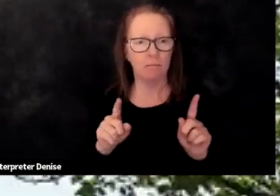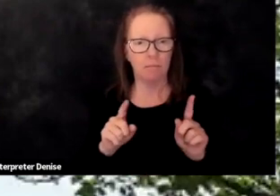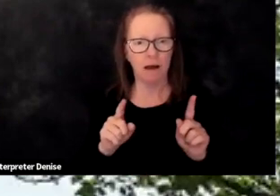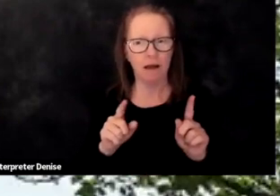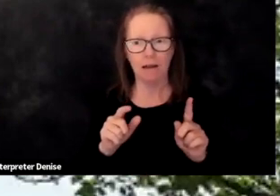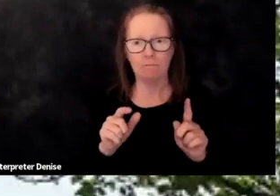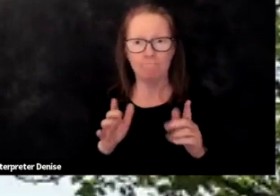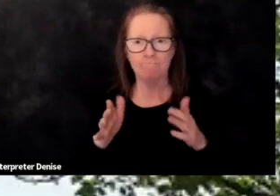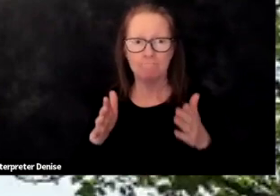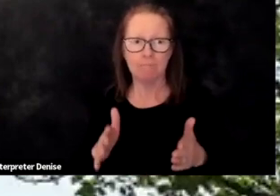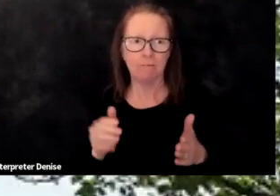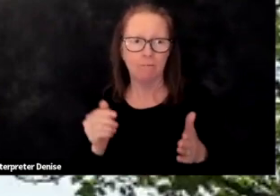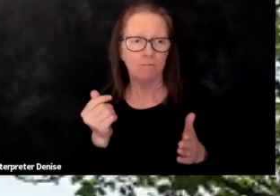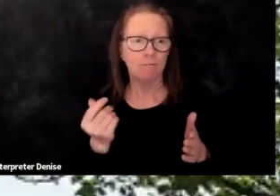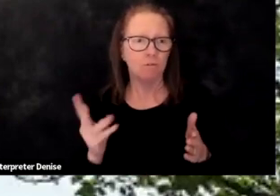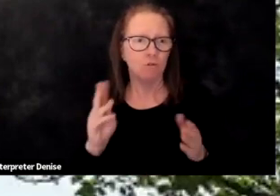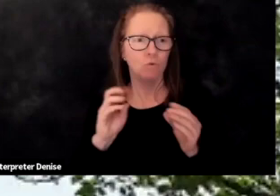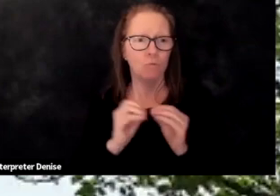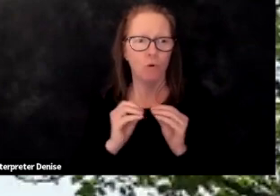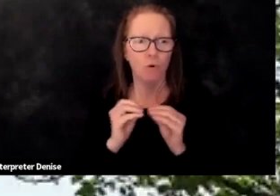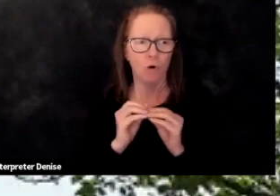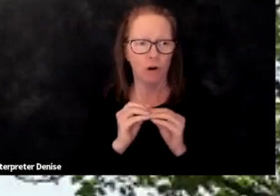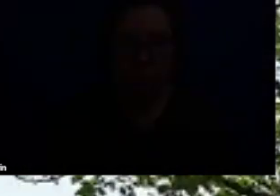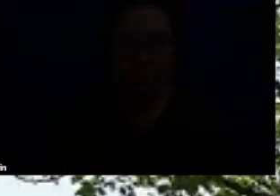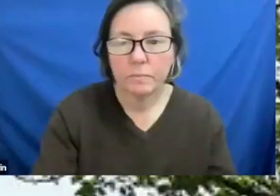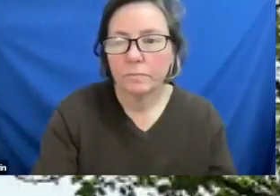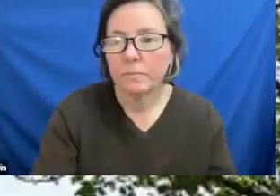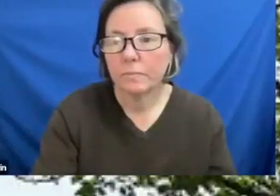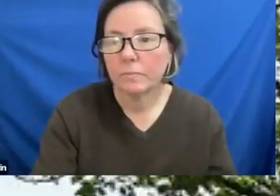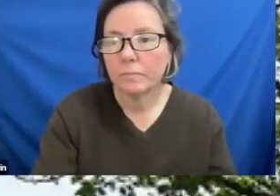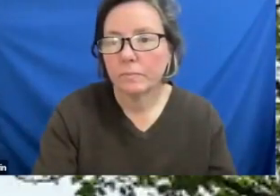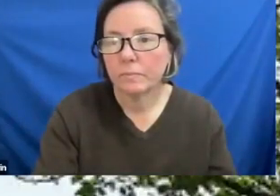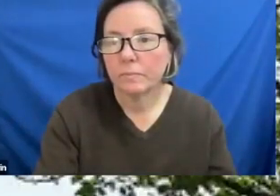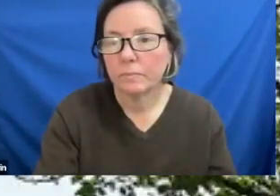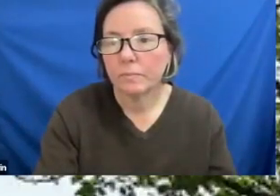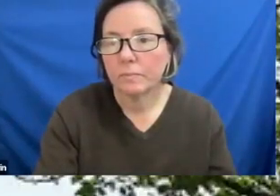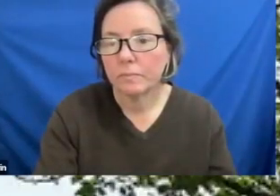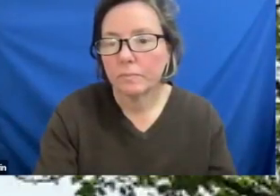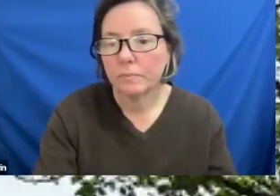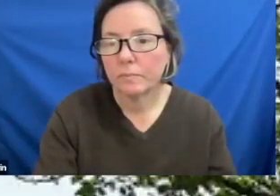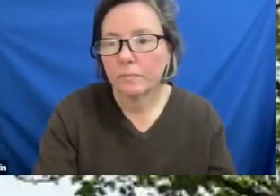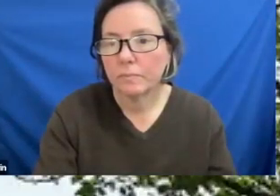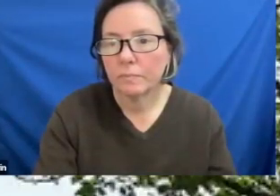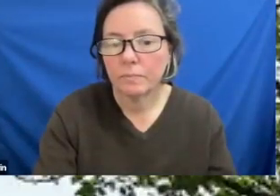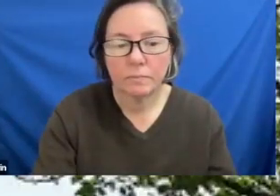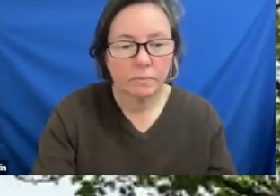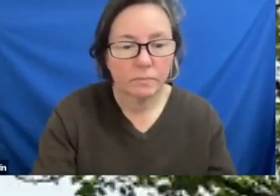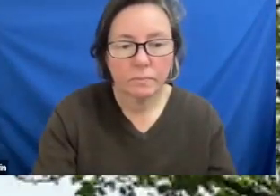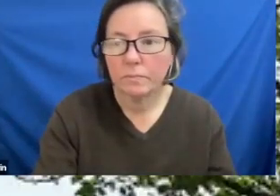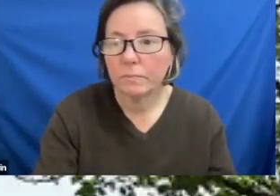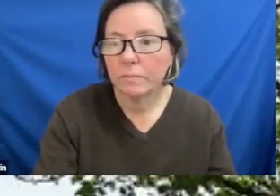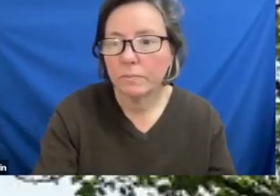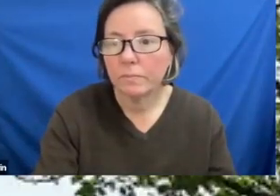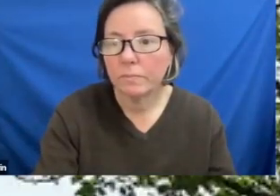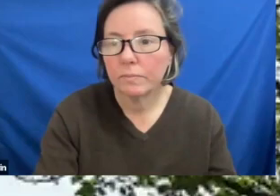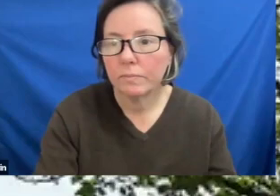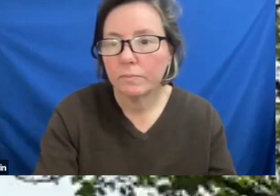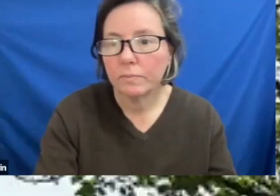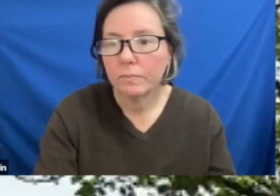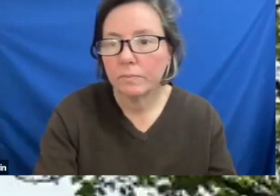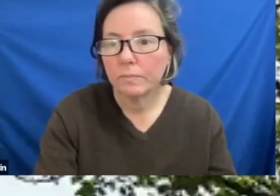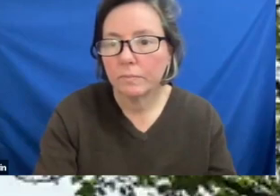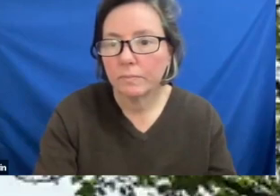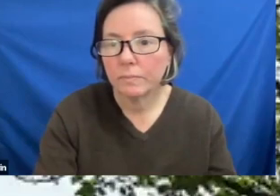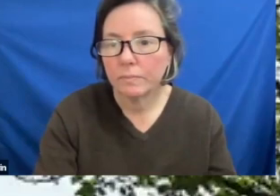more that we can just wrap up with, and just appreciate everyone's time. One of the questions actually was, what's going to happen after this meeting? Are